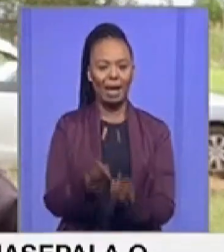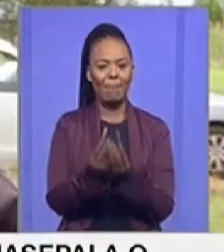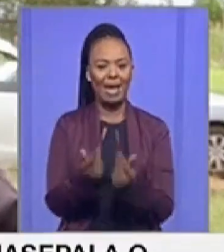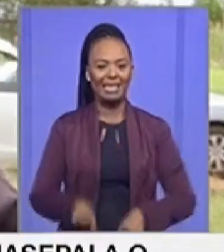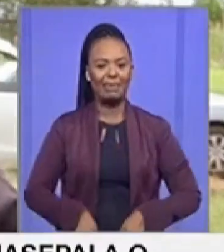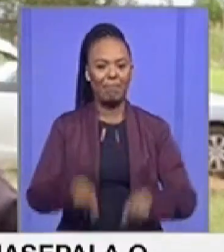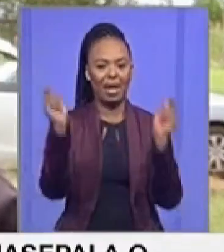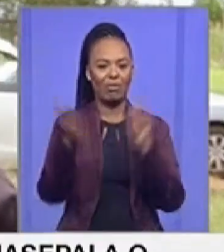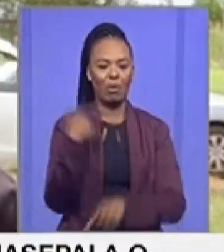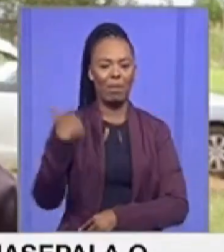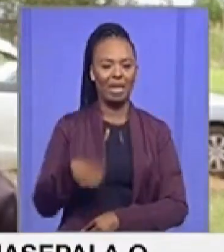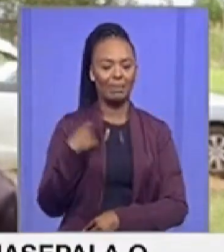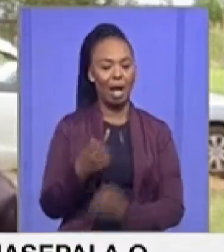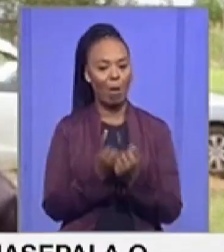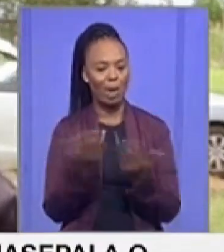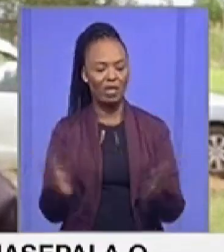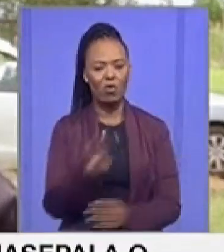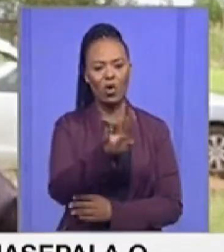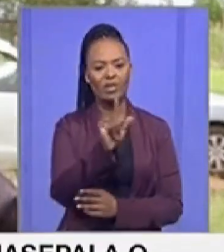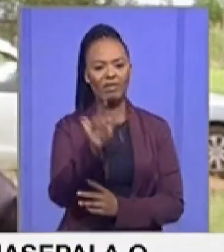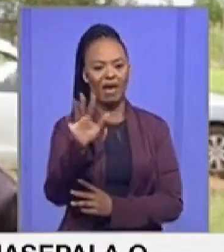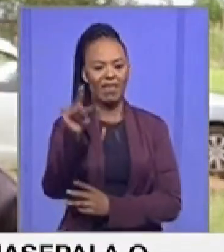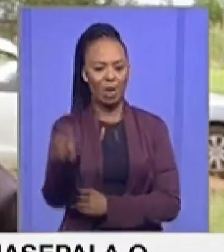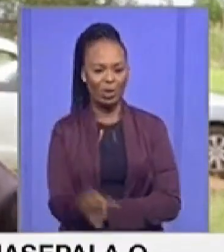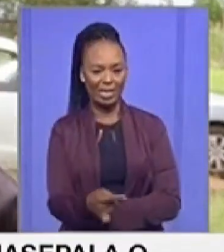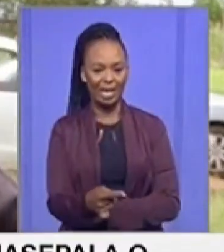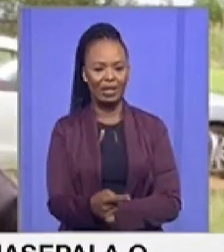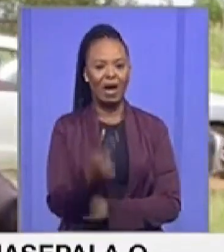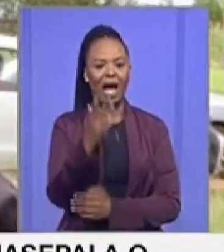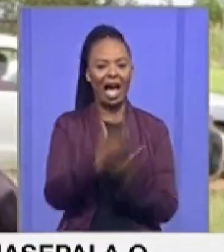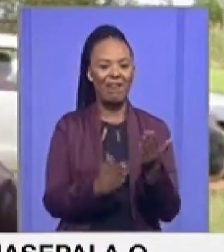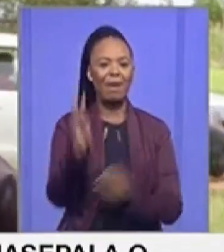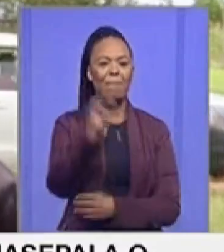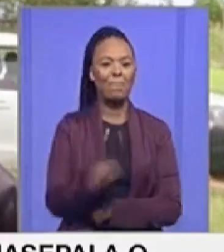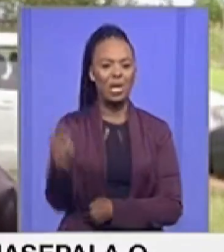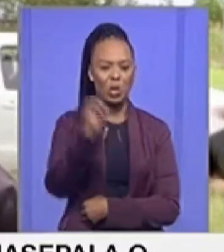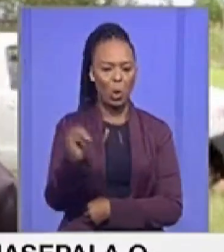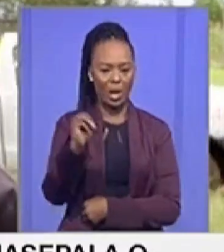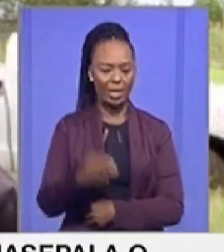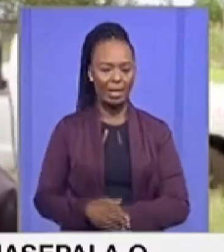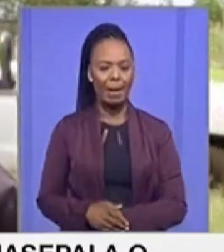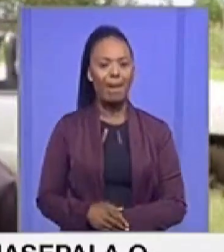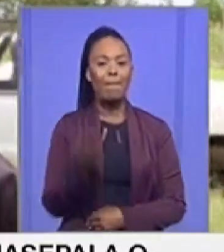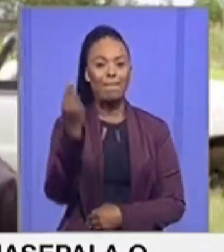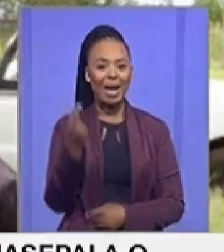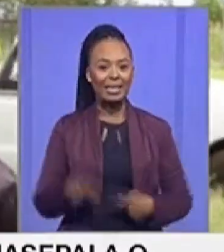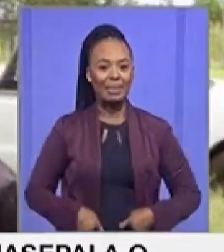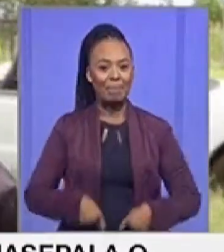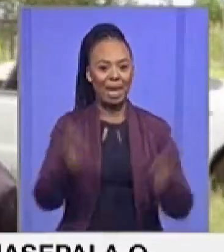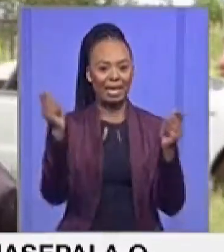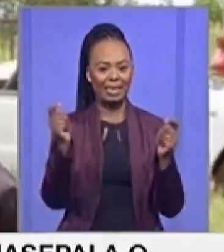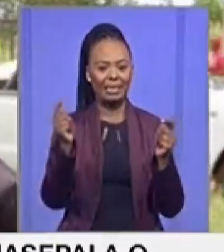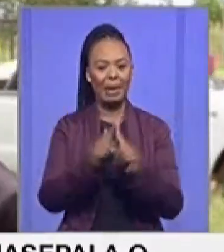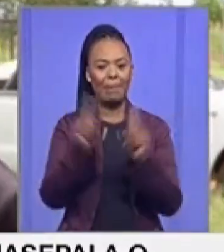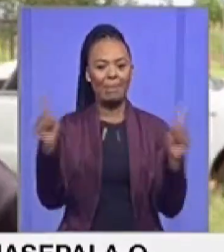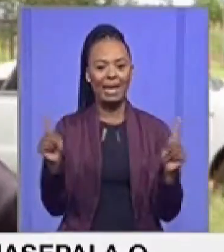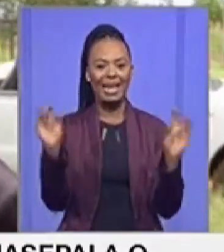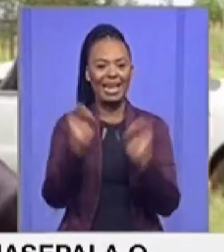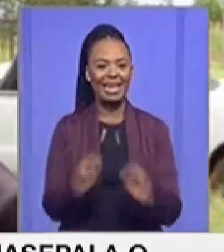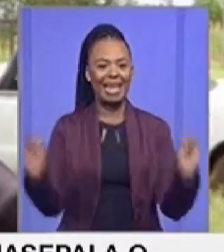was spent by the municipality is 475,000. That's almost $500,000. And this money was spent irrespective of the fact that there